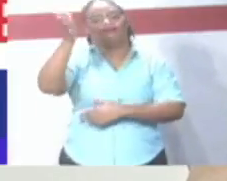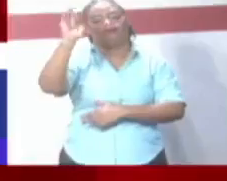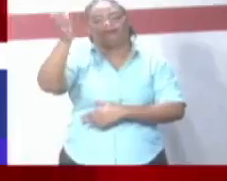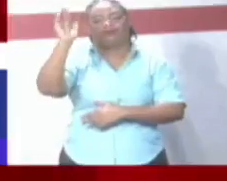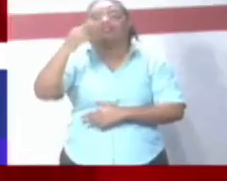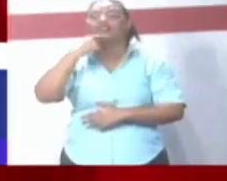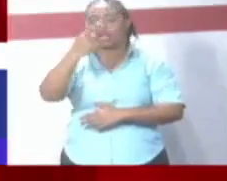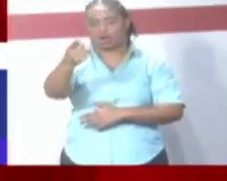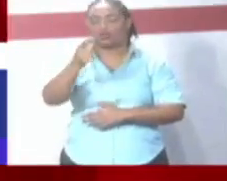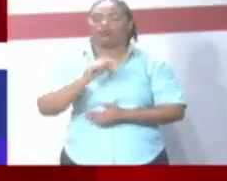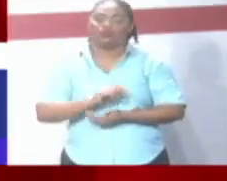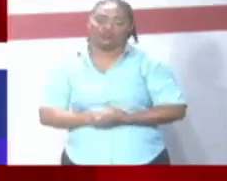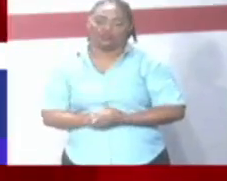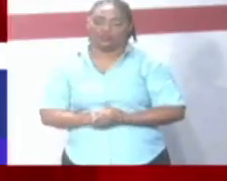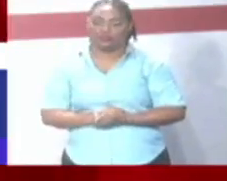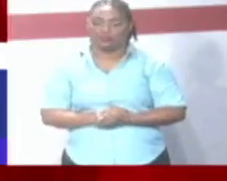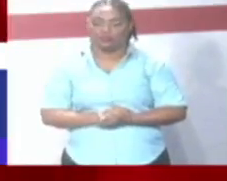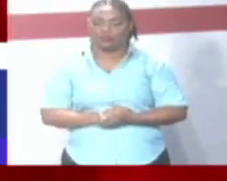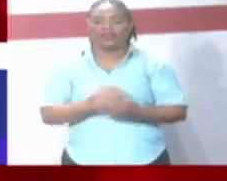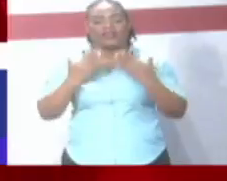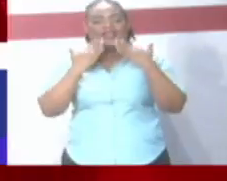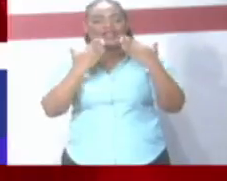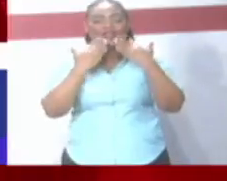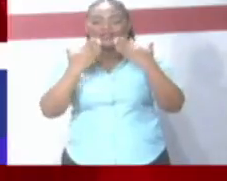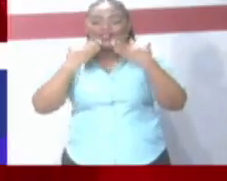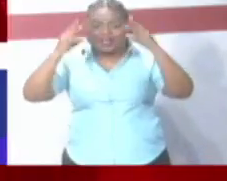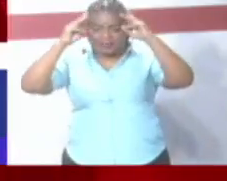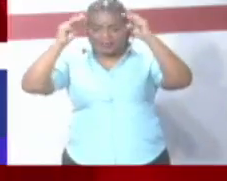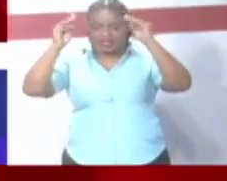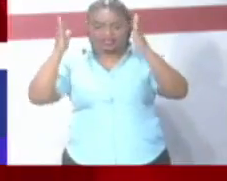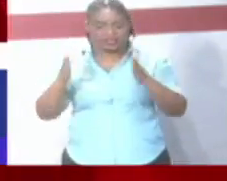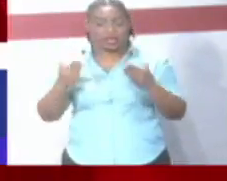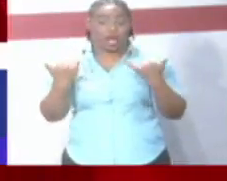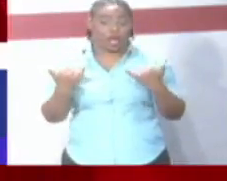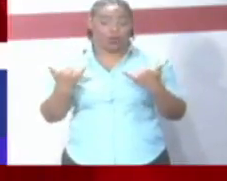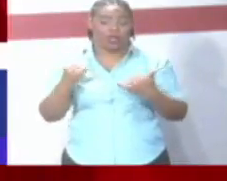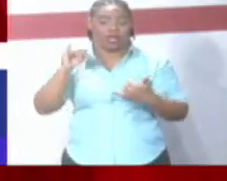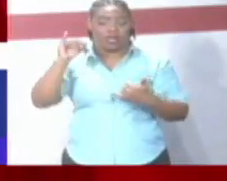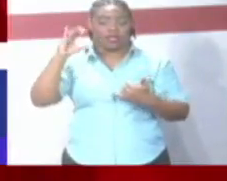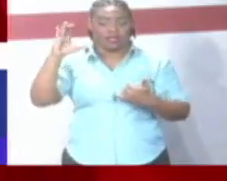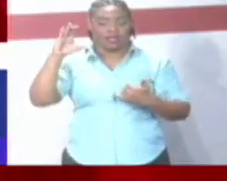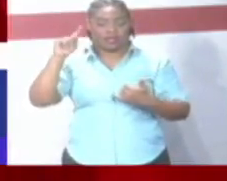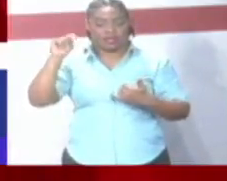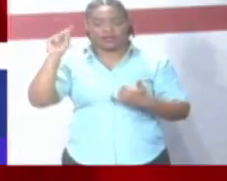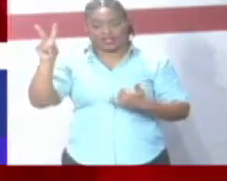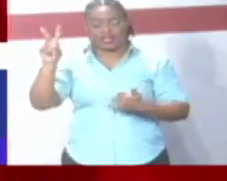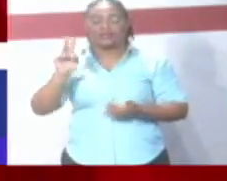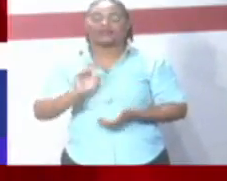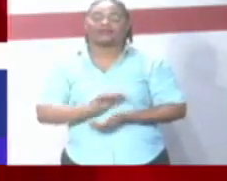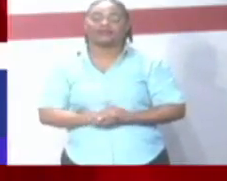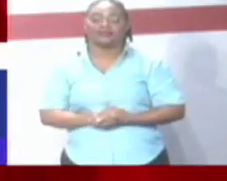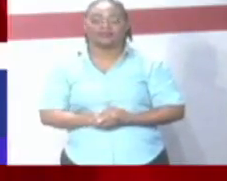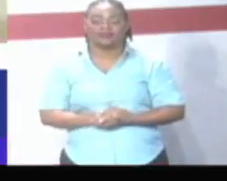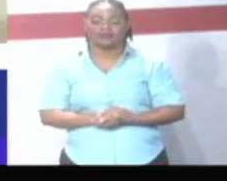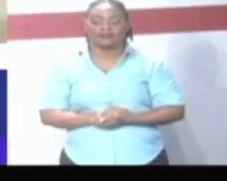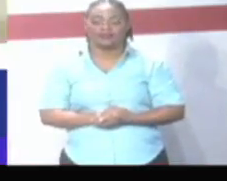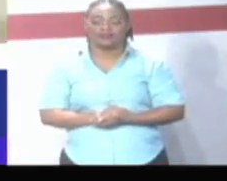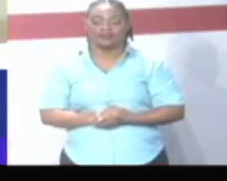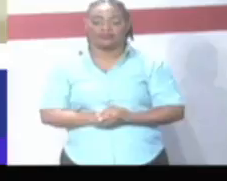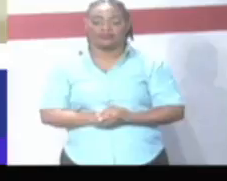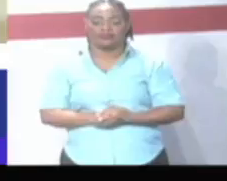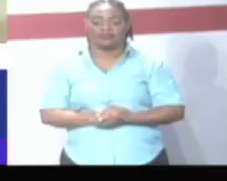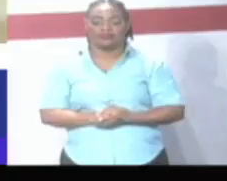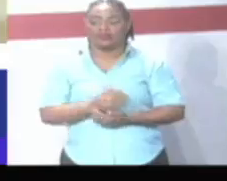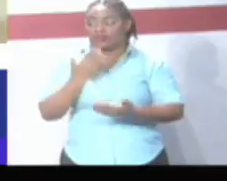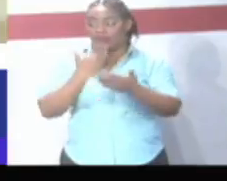sir. And thank you, Minister. We quickly move to IETV for your questions. Good morning, Bina. Here's